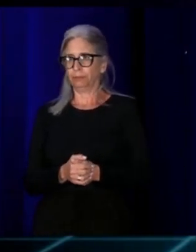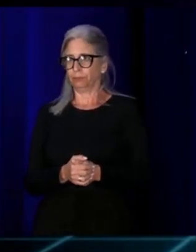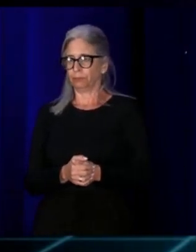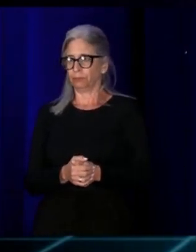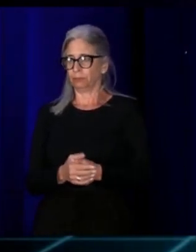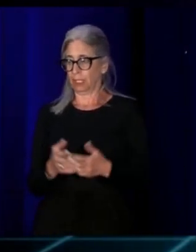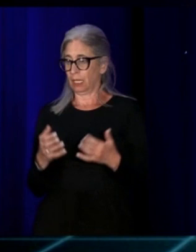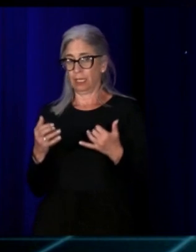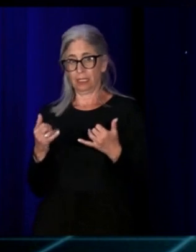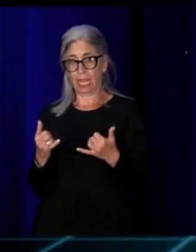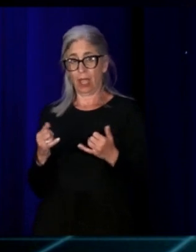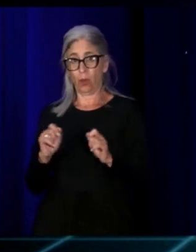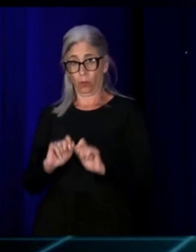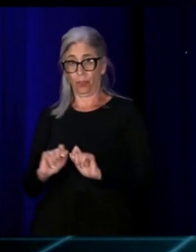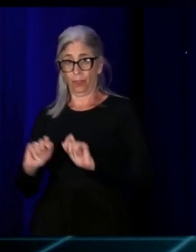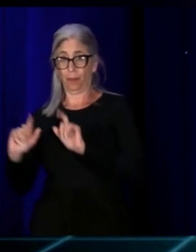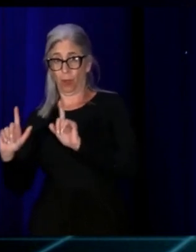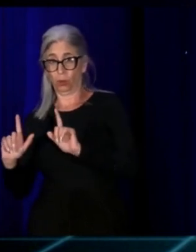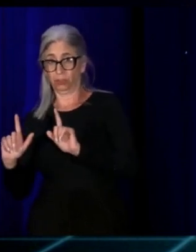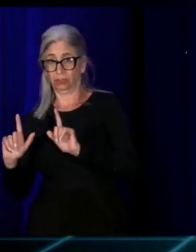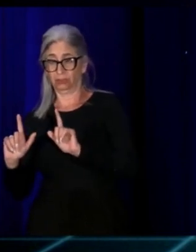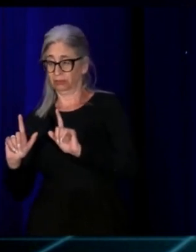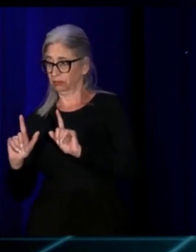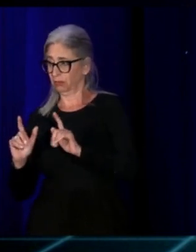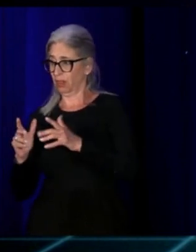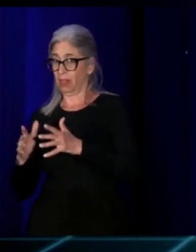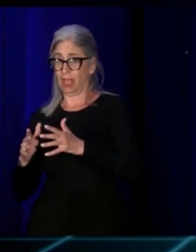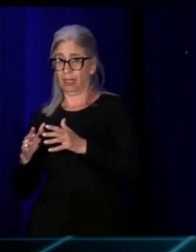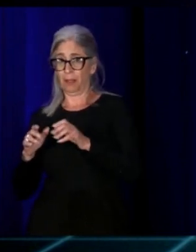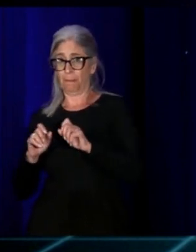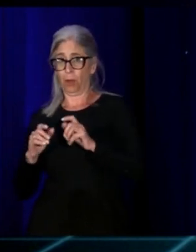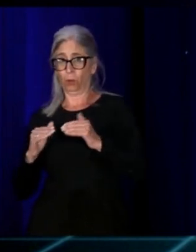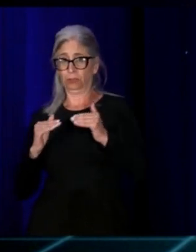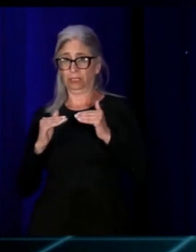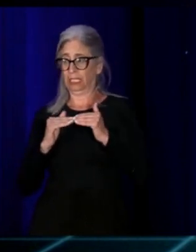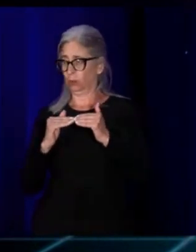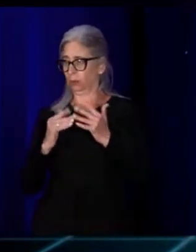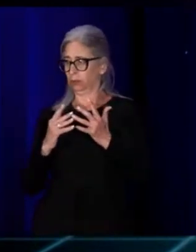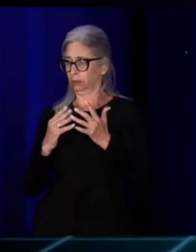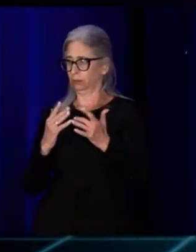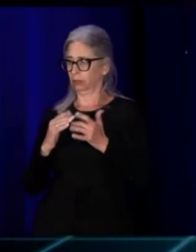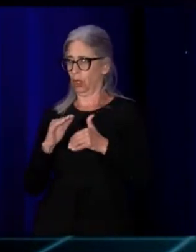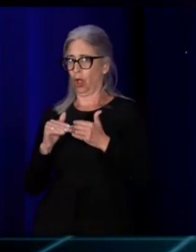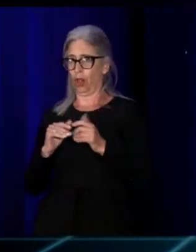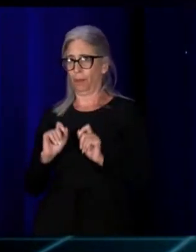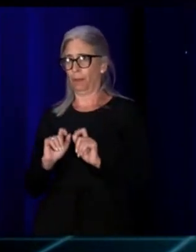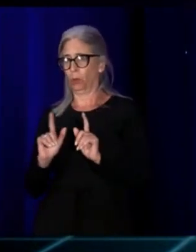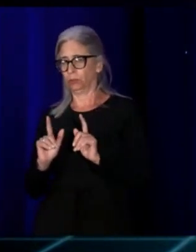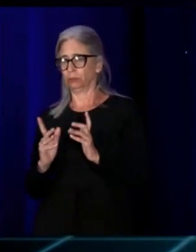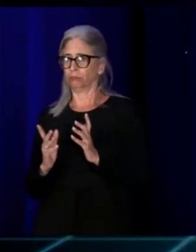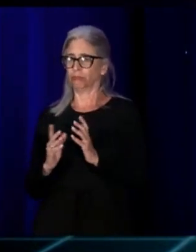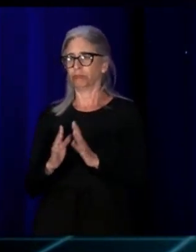now we can get the posts. Let posts equals await find all posts.